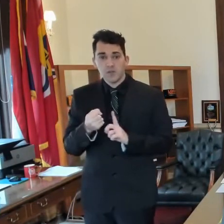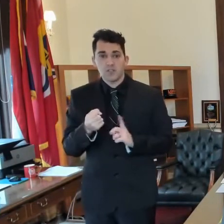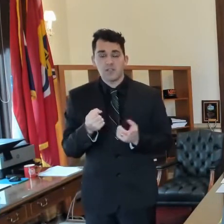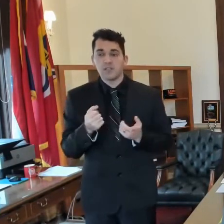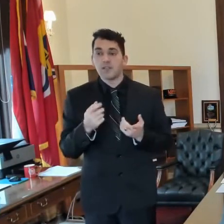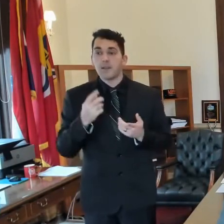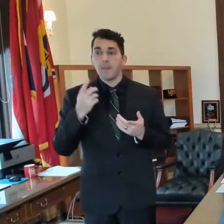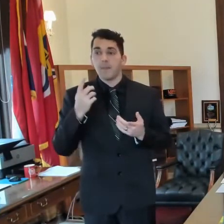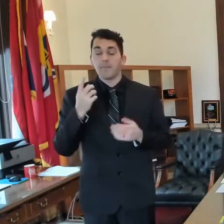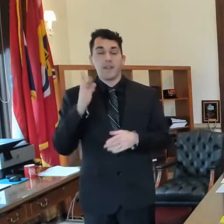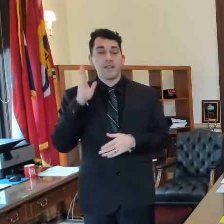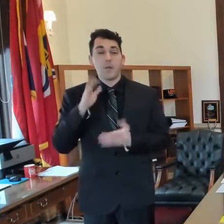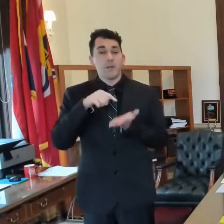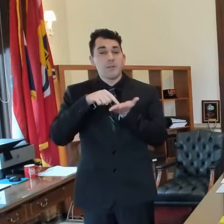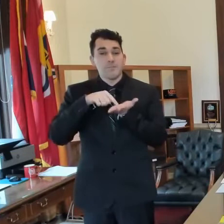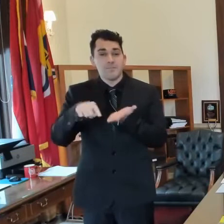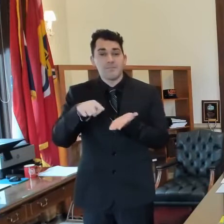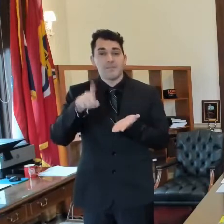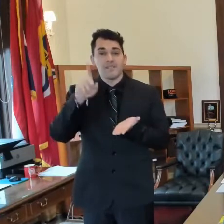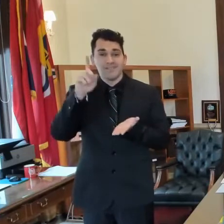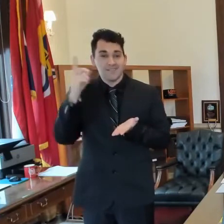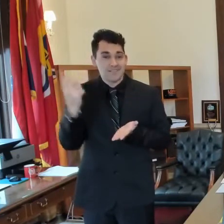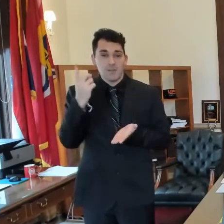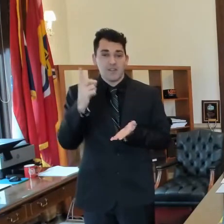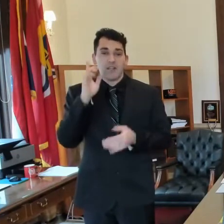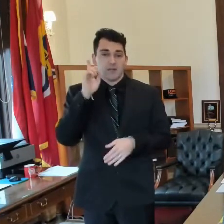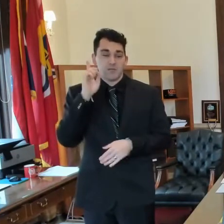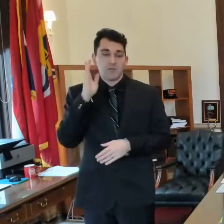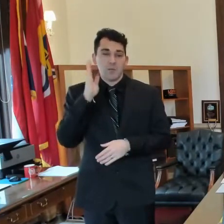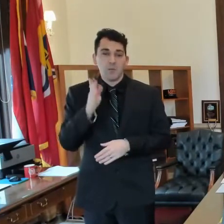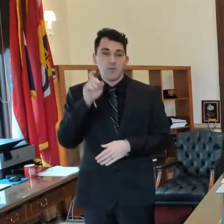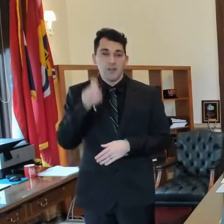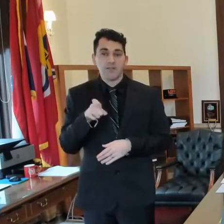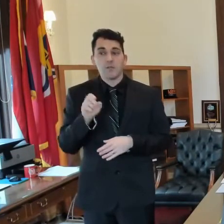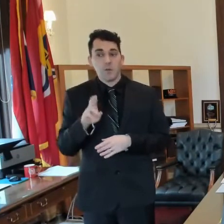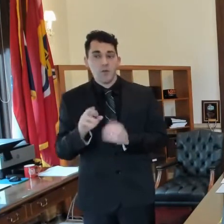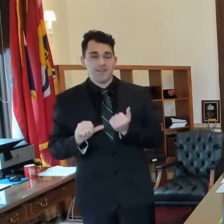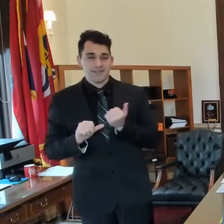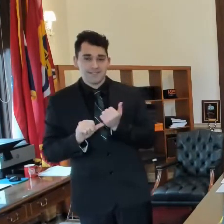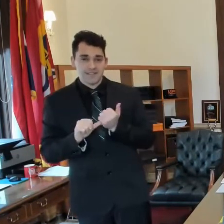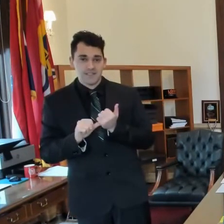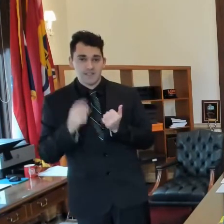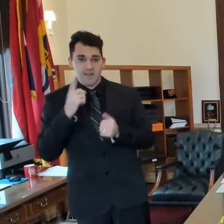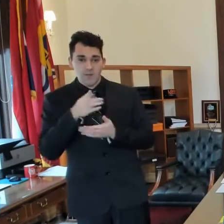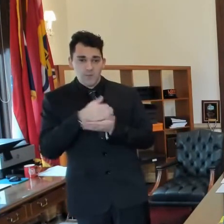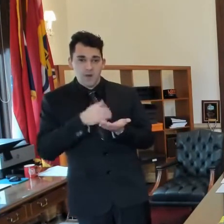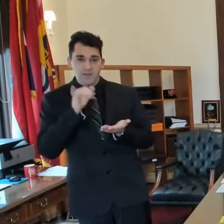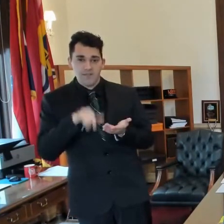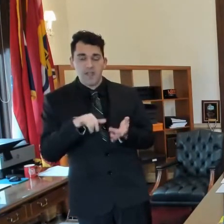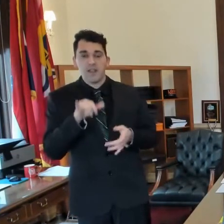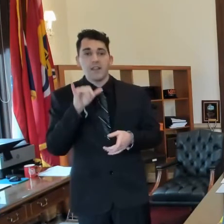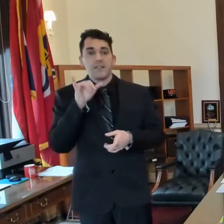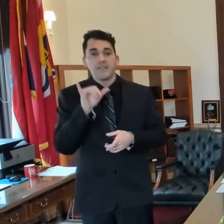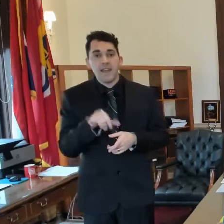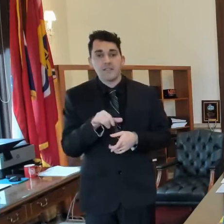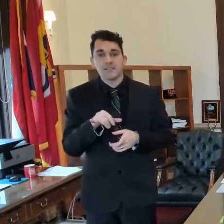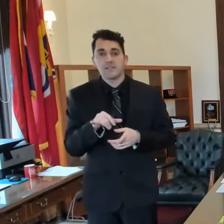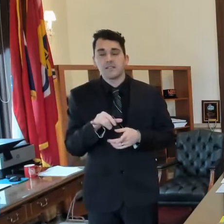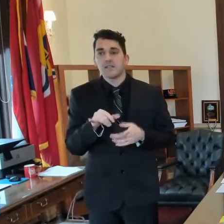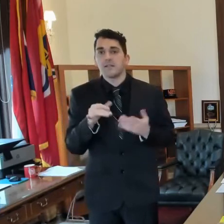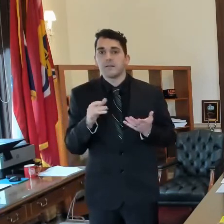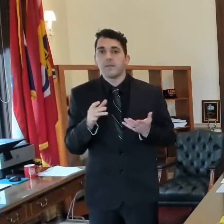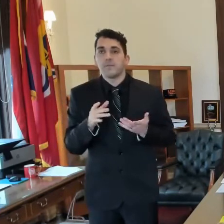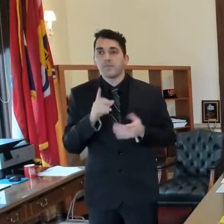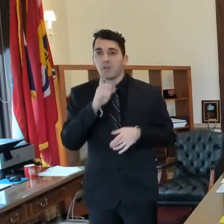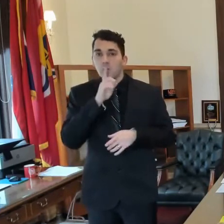something, or they will have to get rental assistance for a portion of that. And so that's weighing heavily, I